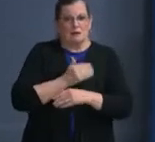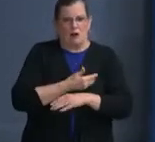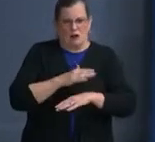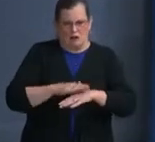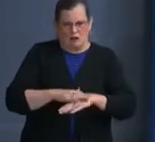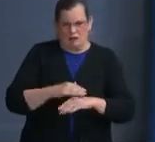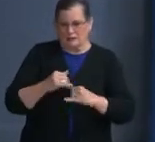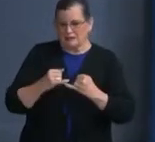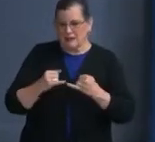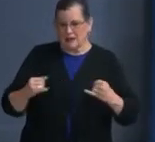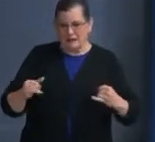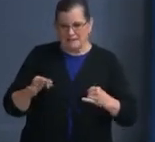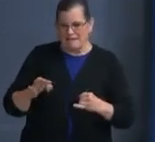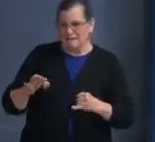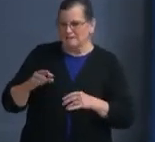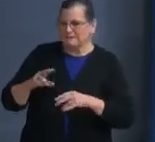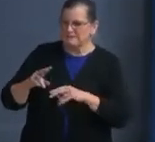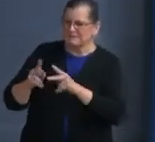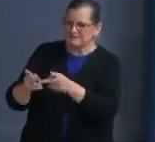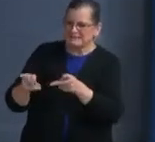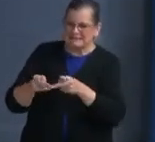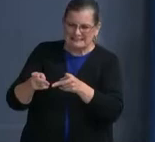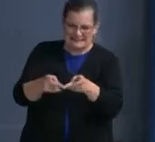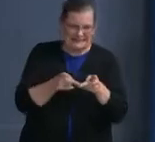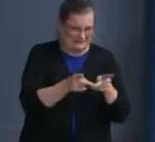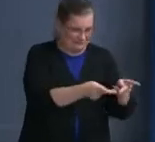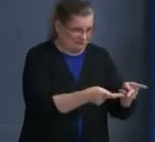Right. Thank you.